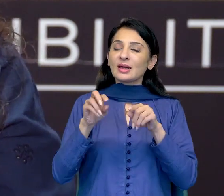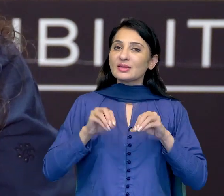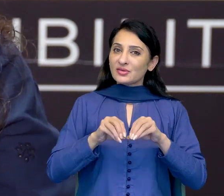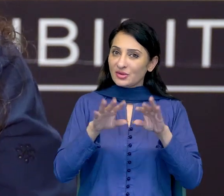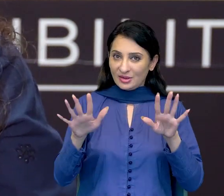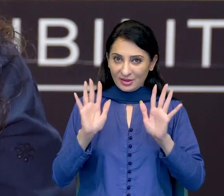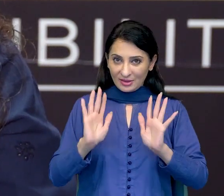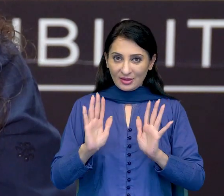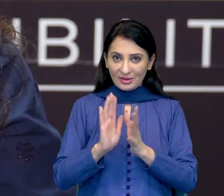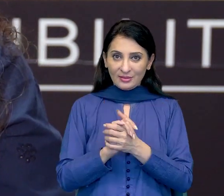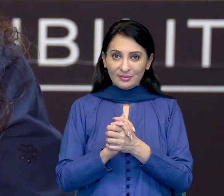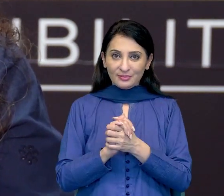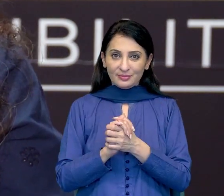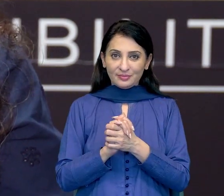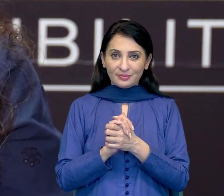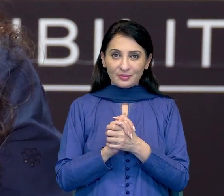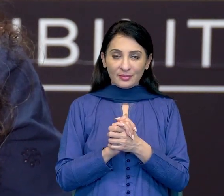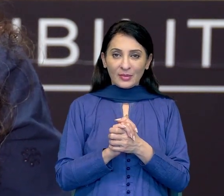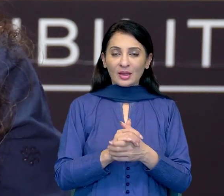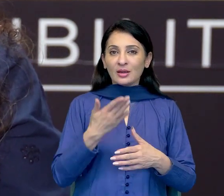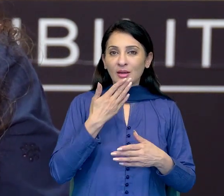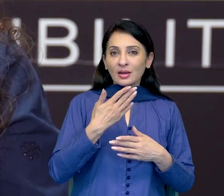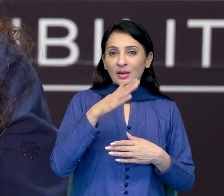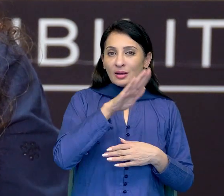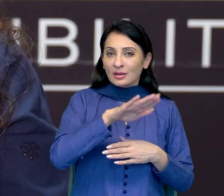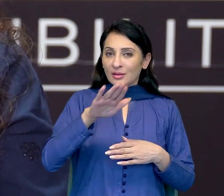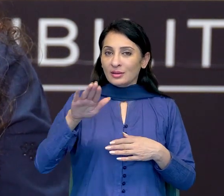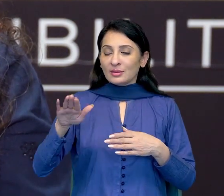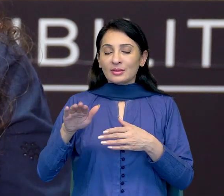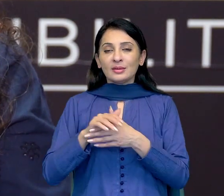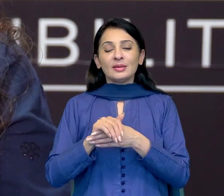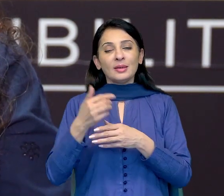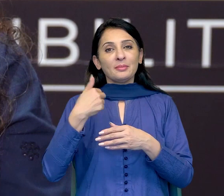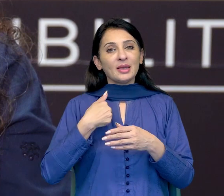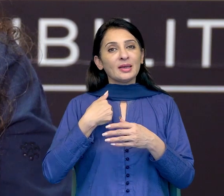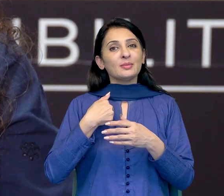very important to know about that, to